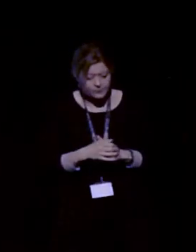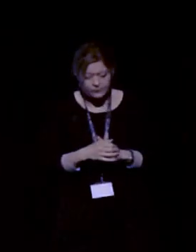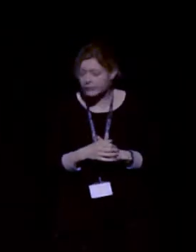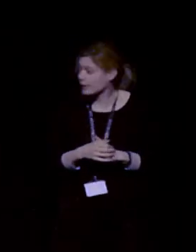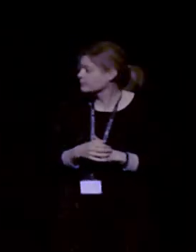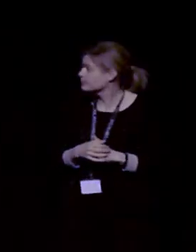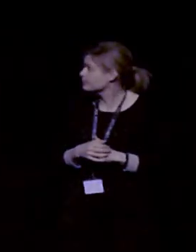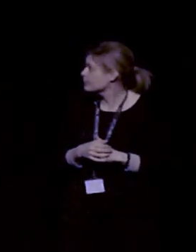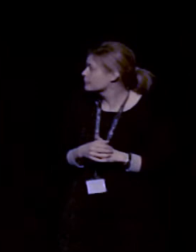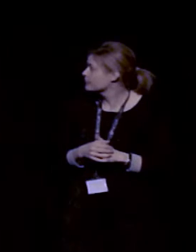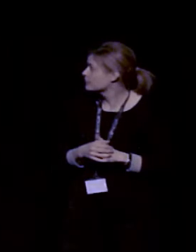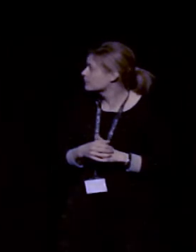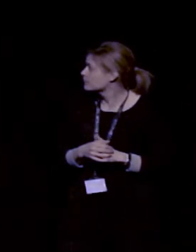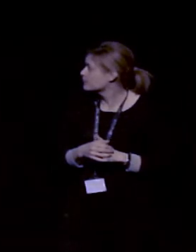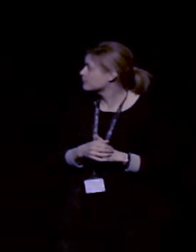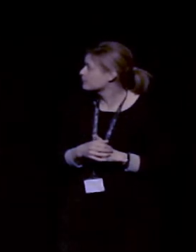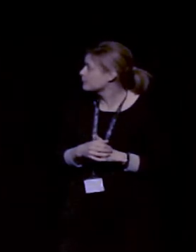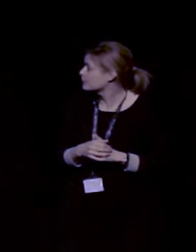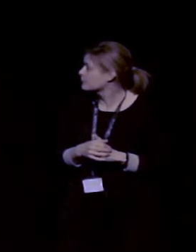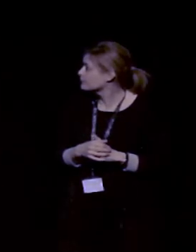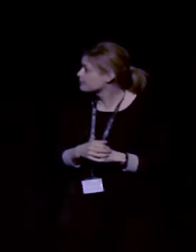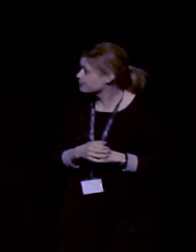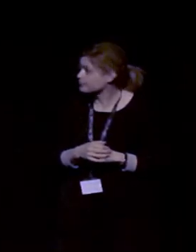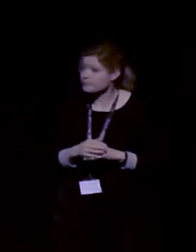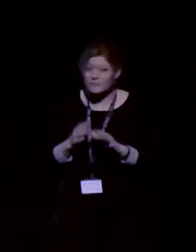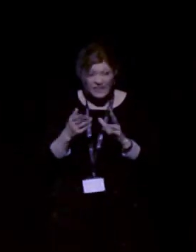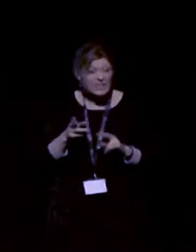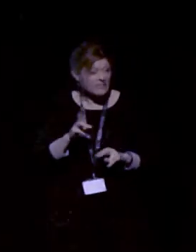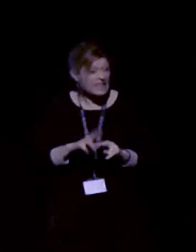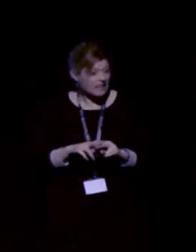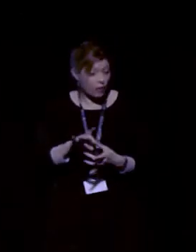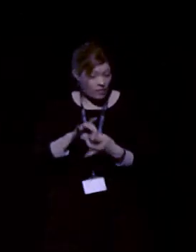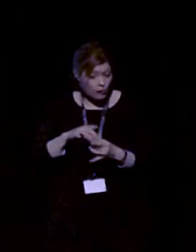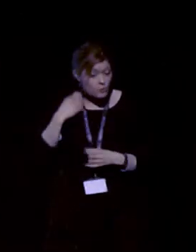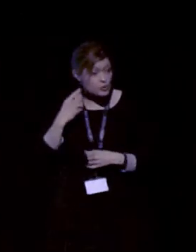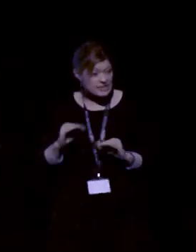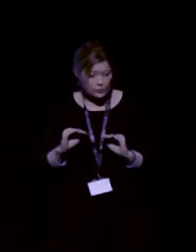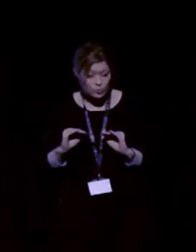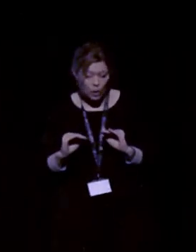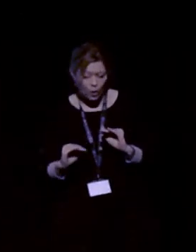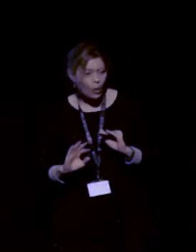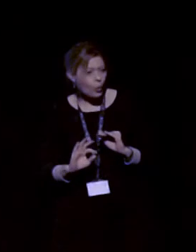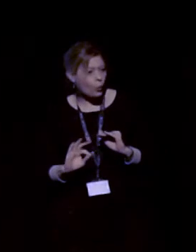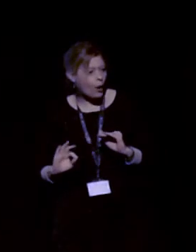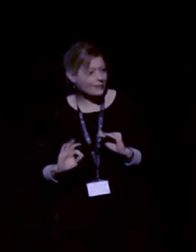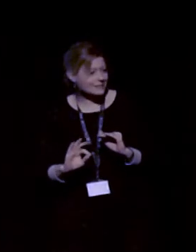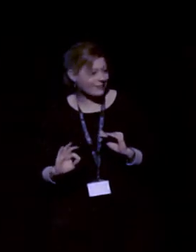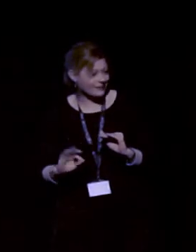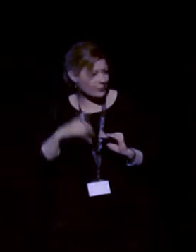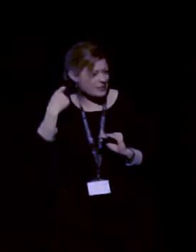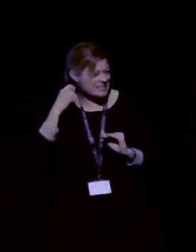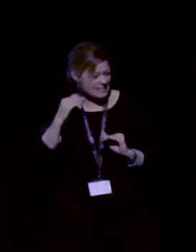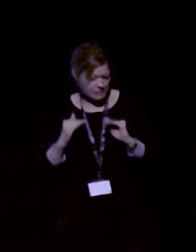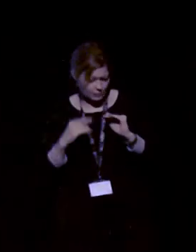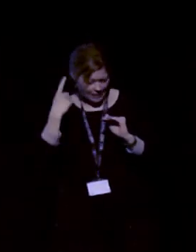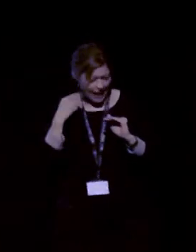when these therapeutic sounds were judged as being softer than the tinnitus, even when they were less loud than the tinnitus.